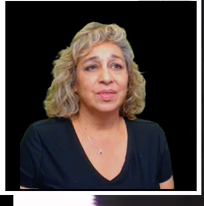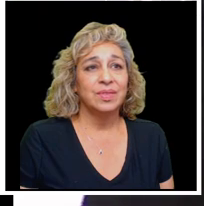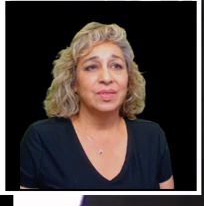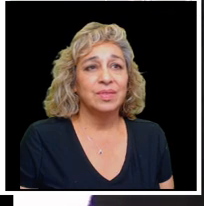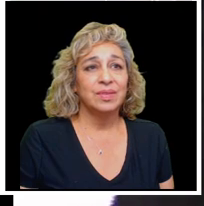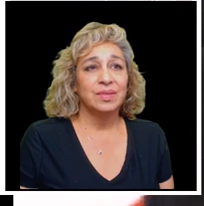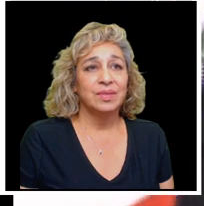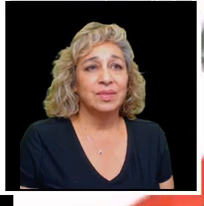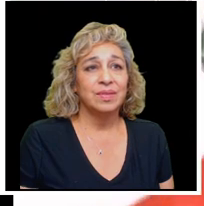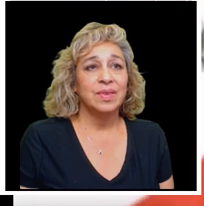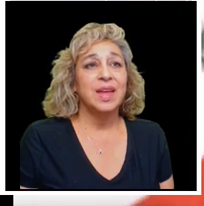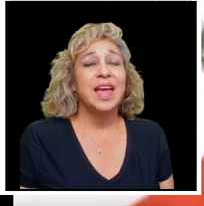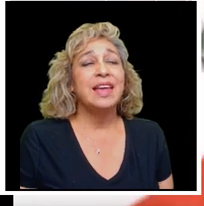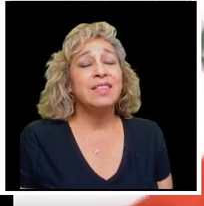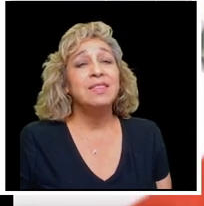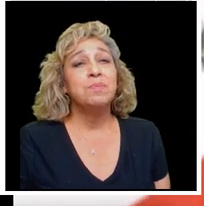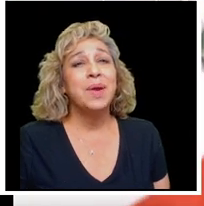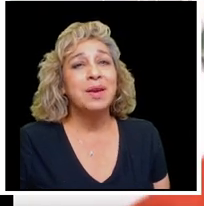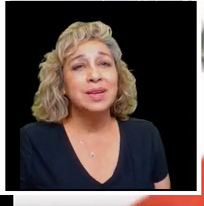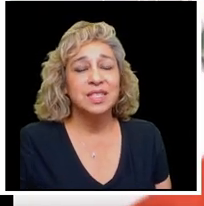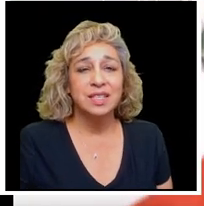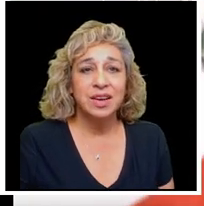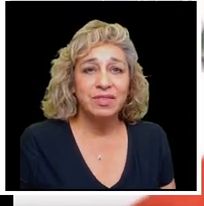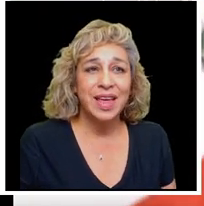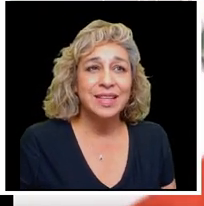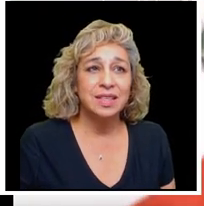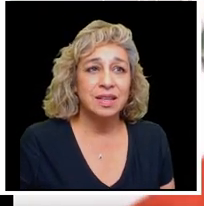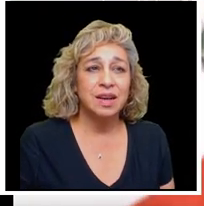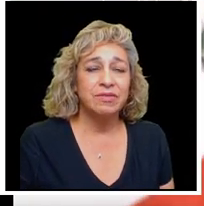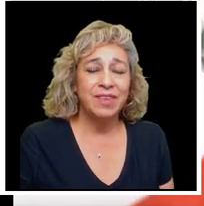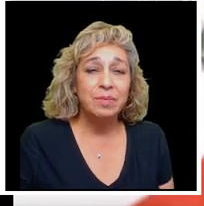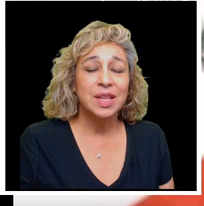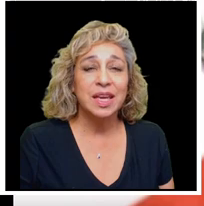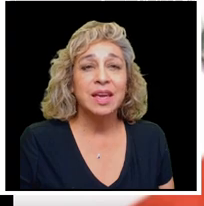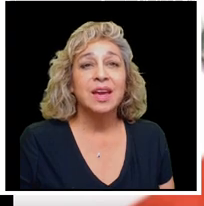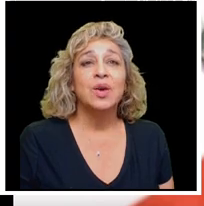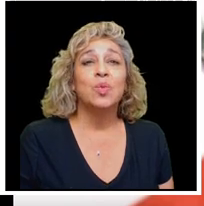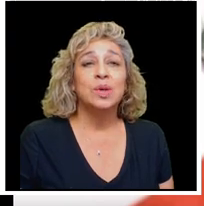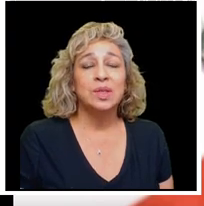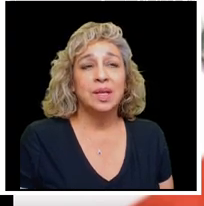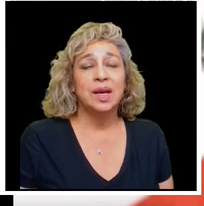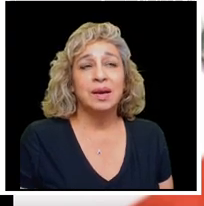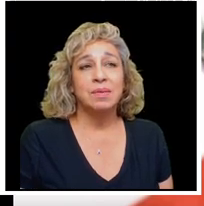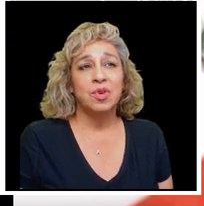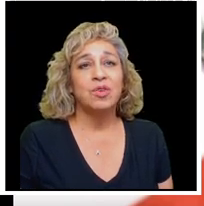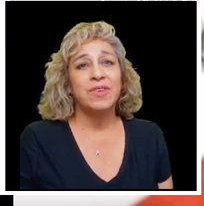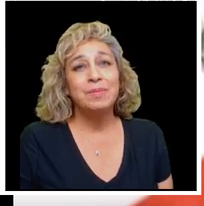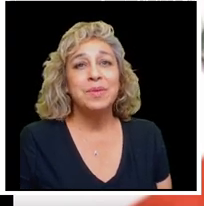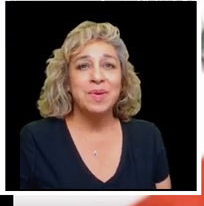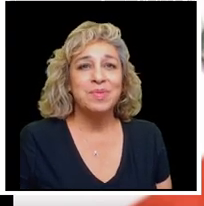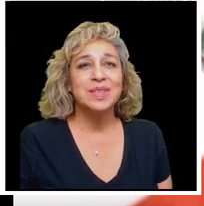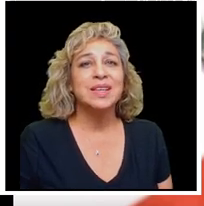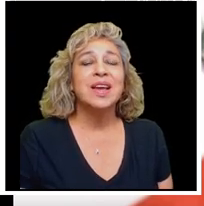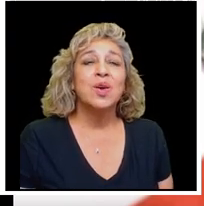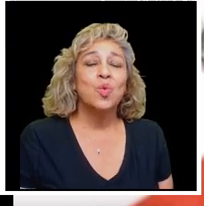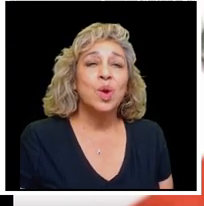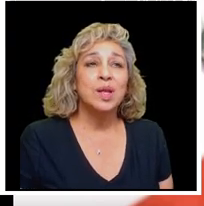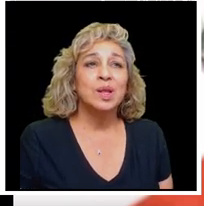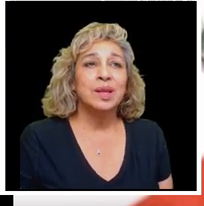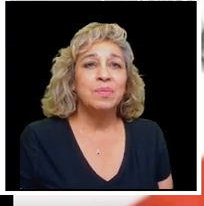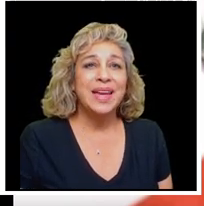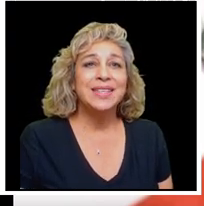and then the parents of that family well our family members